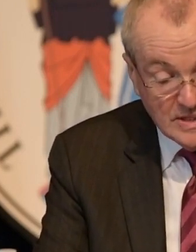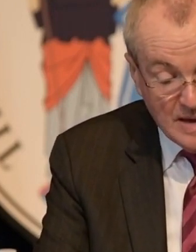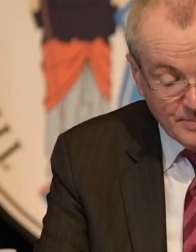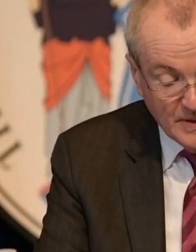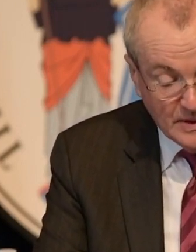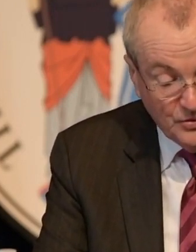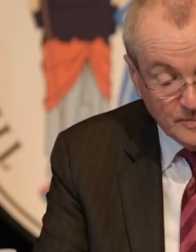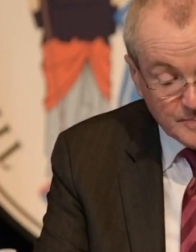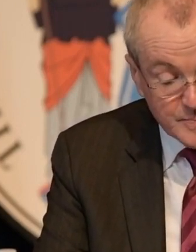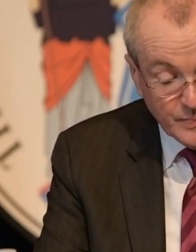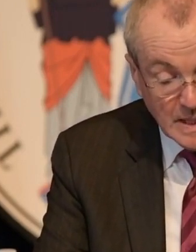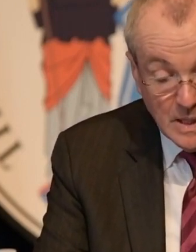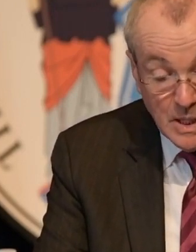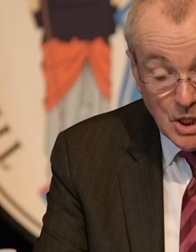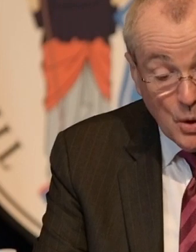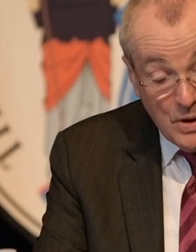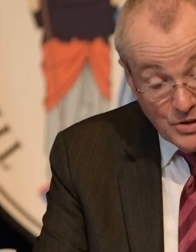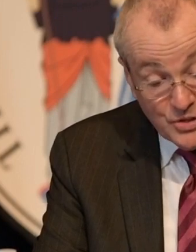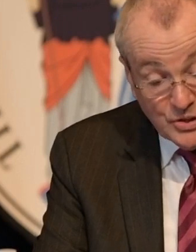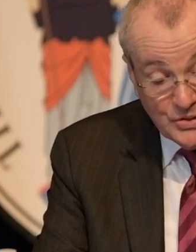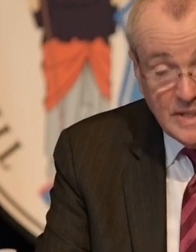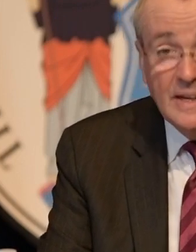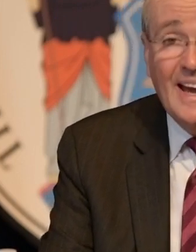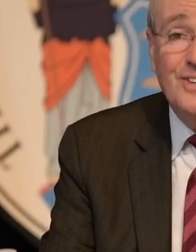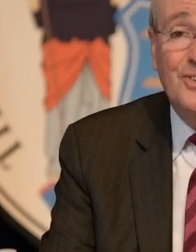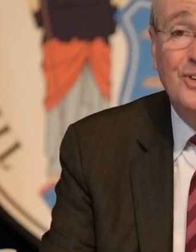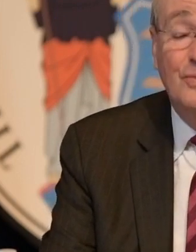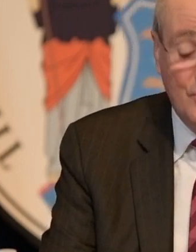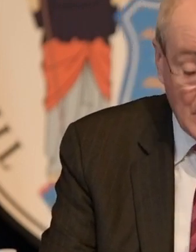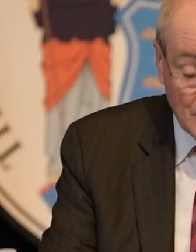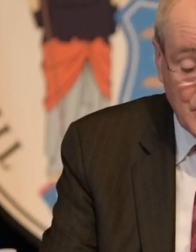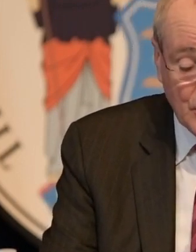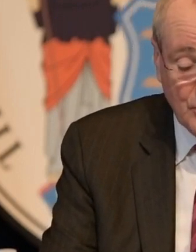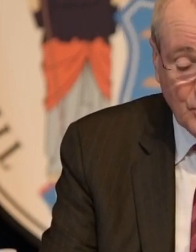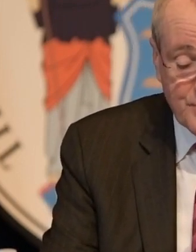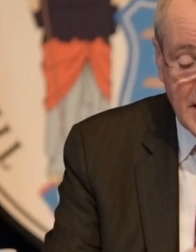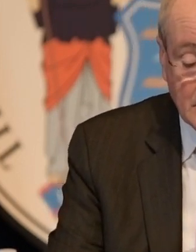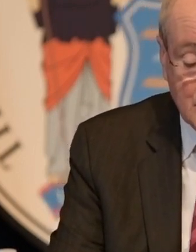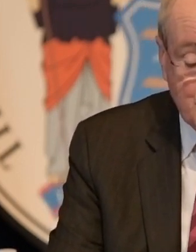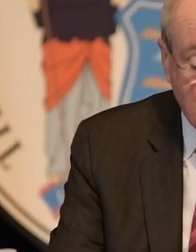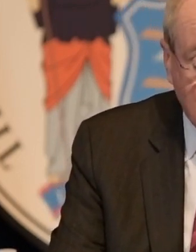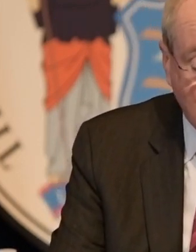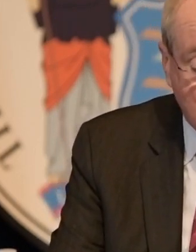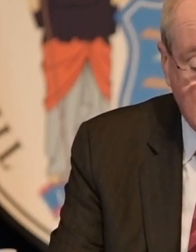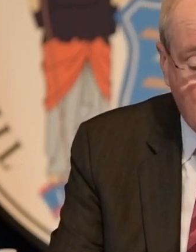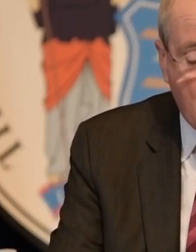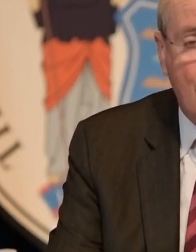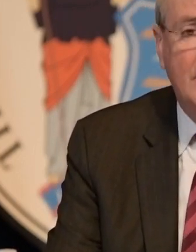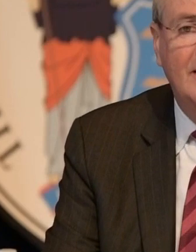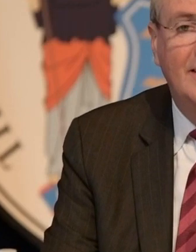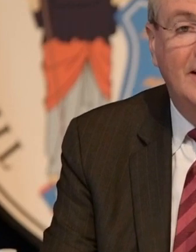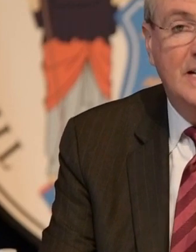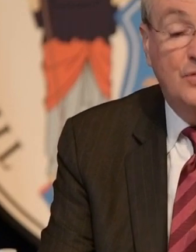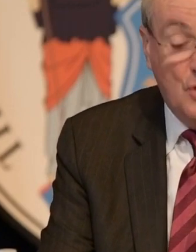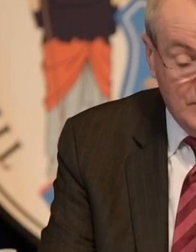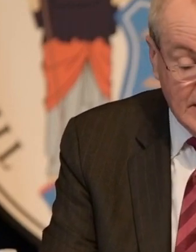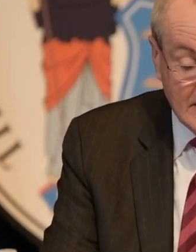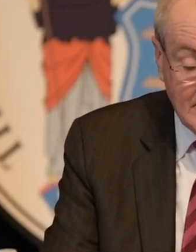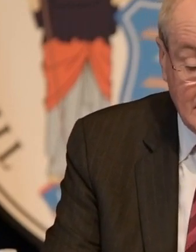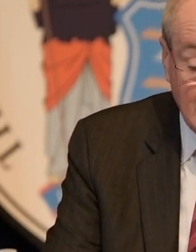processing capabilities. We also continue to ask for volunteers with medical experience to join our Army